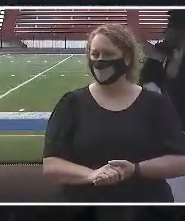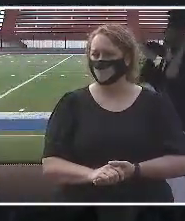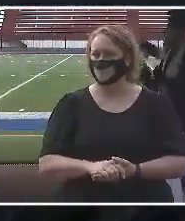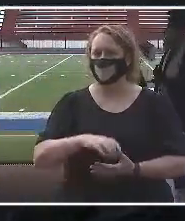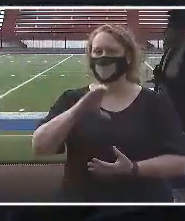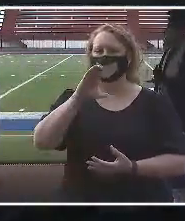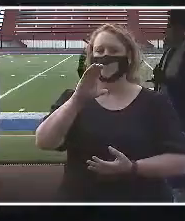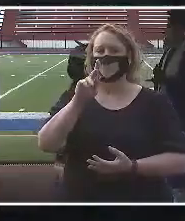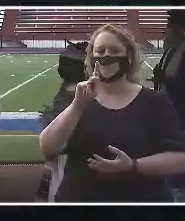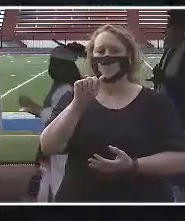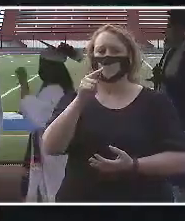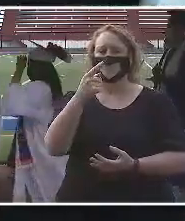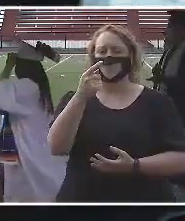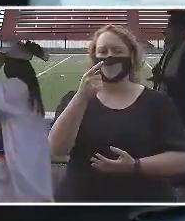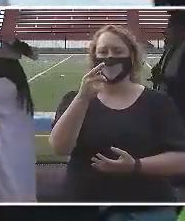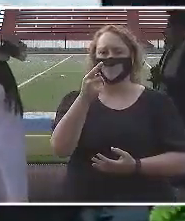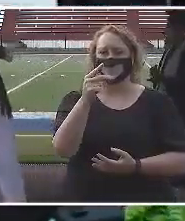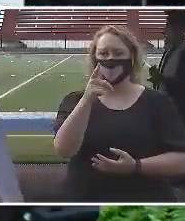Catherine Herman.